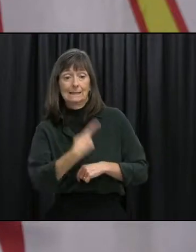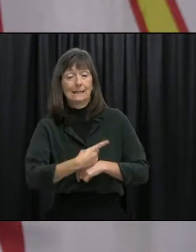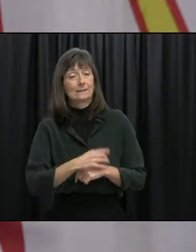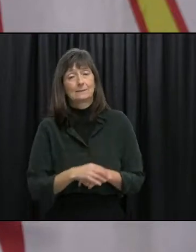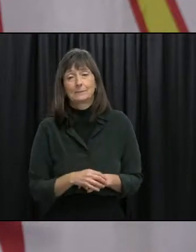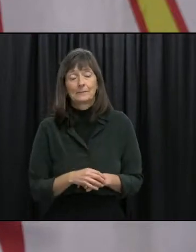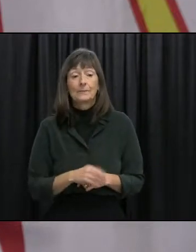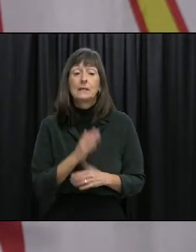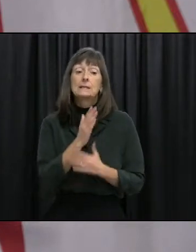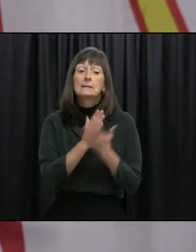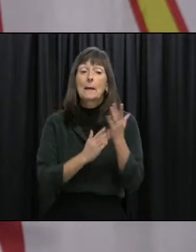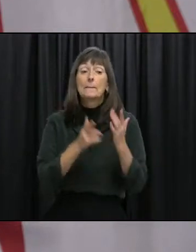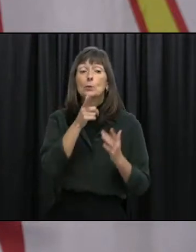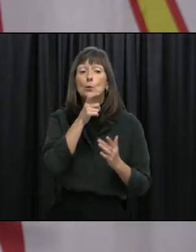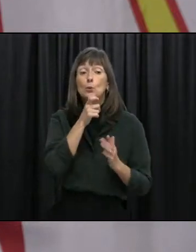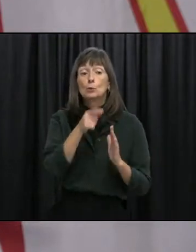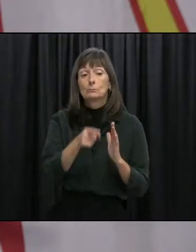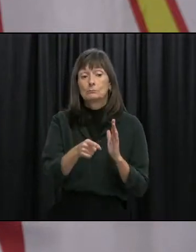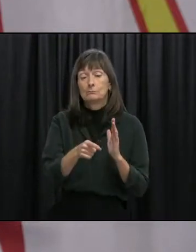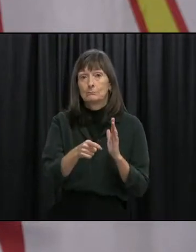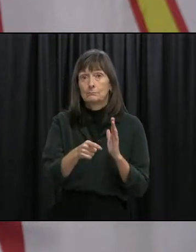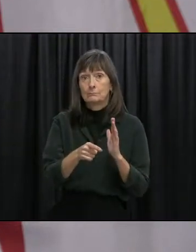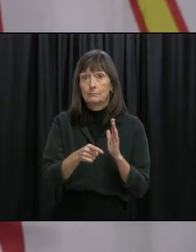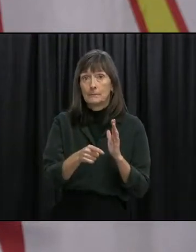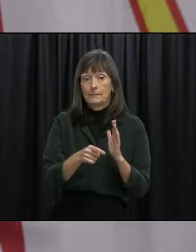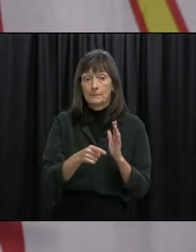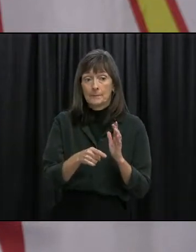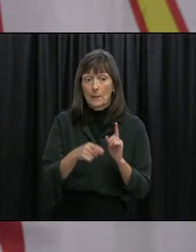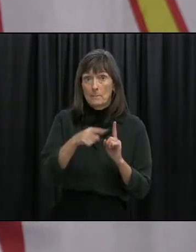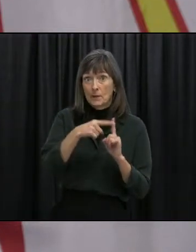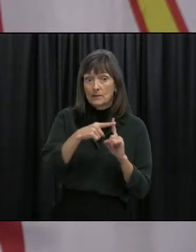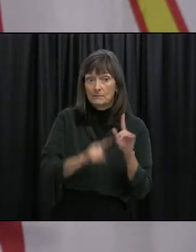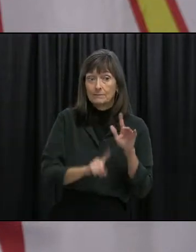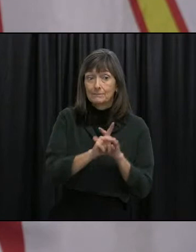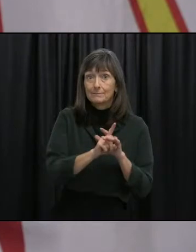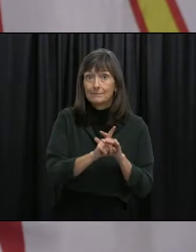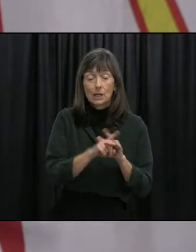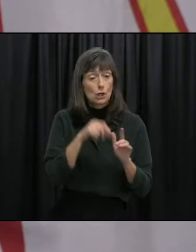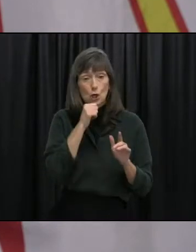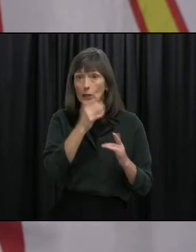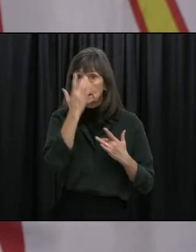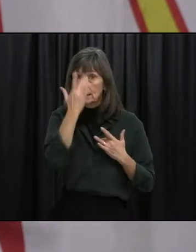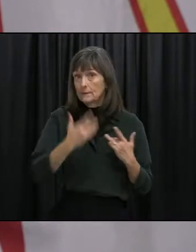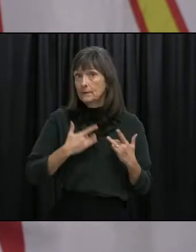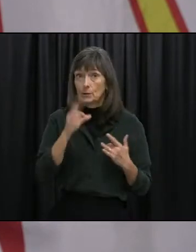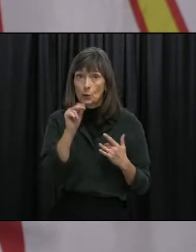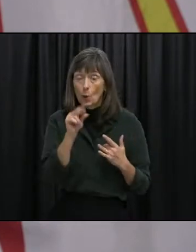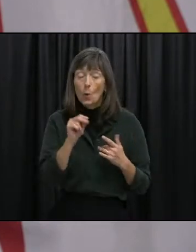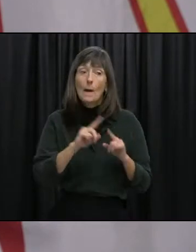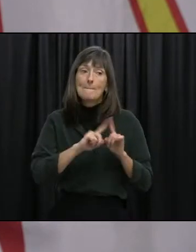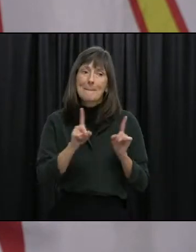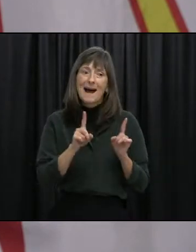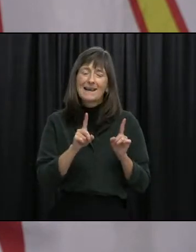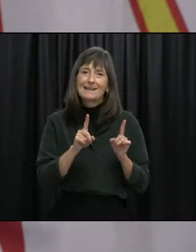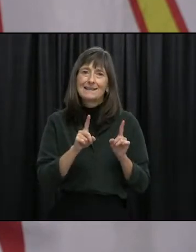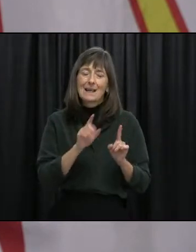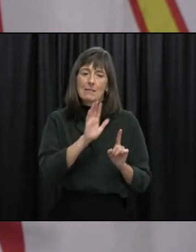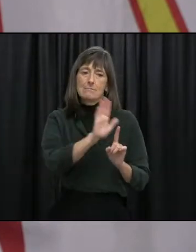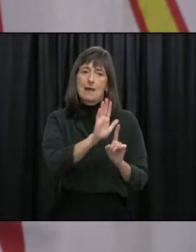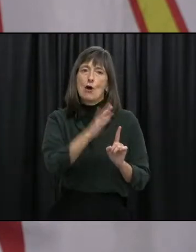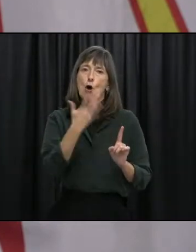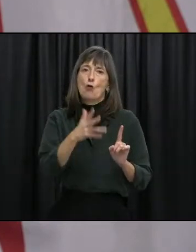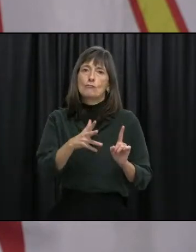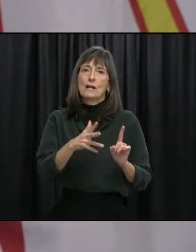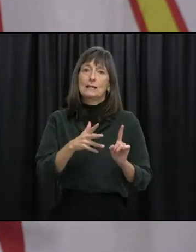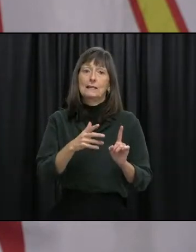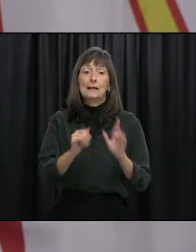diagnosed were not symptomatic, but were identified as contacts of cases. And so, if we had waited for them to be symptomatic, they